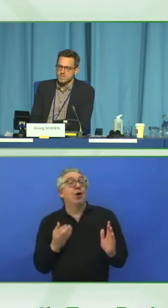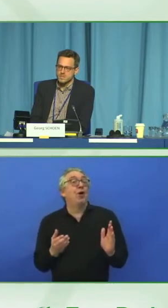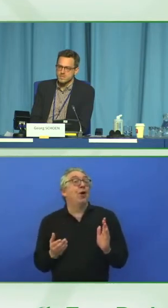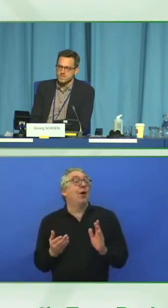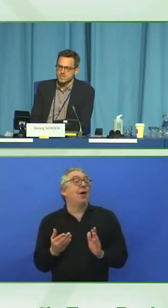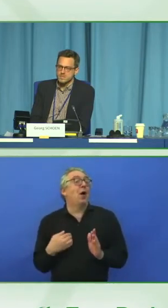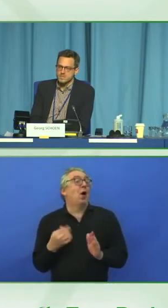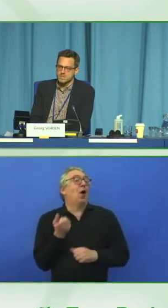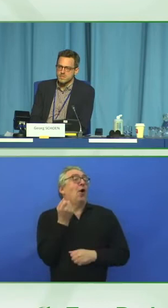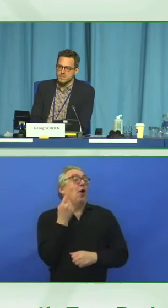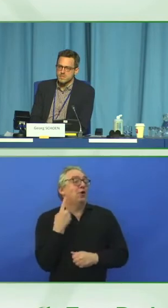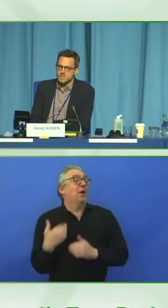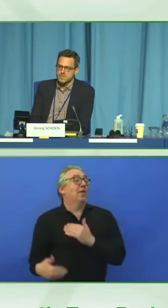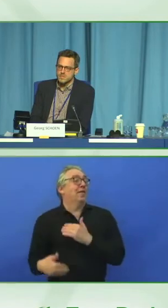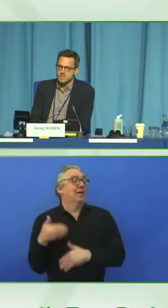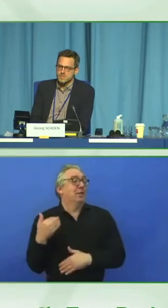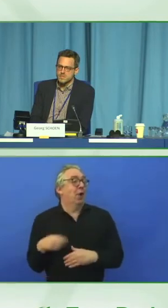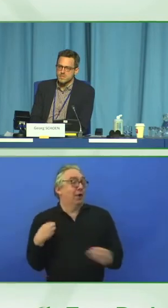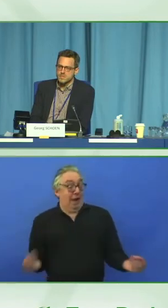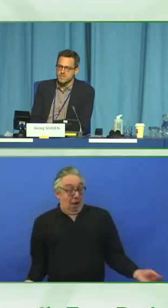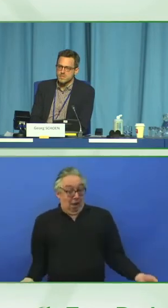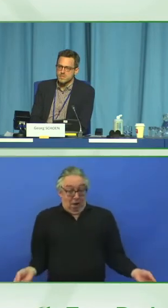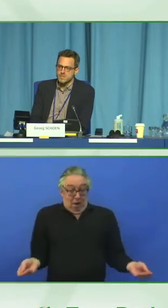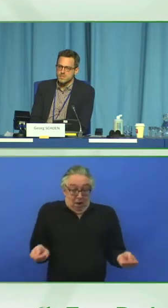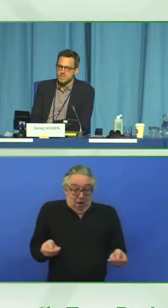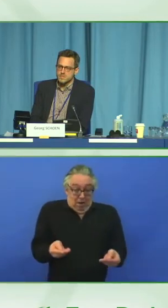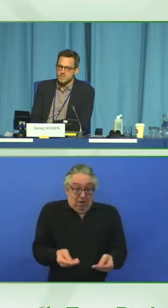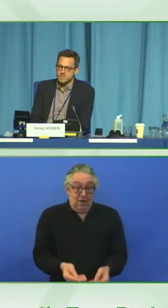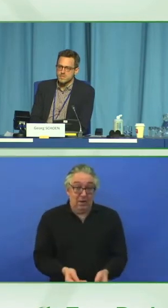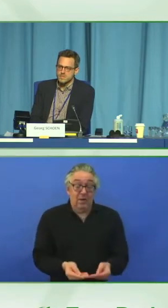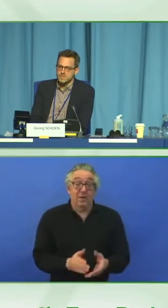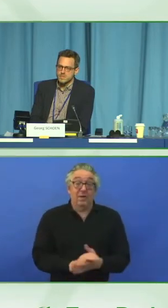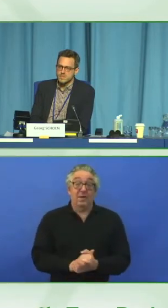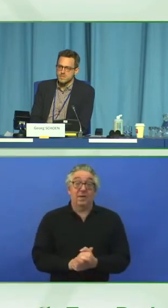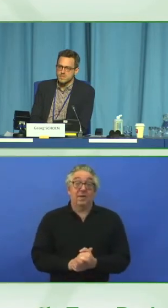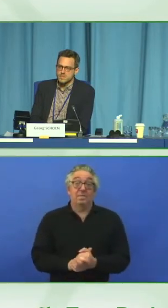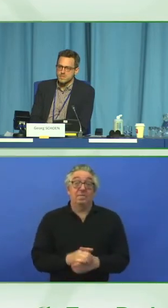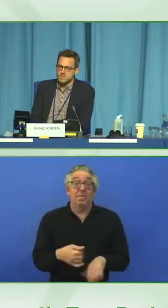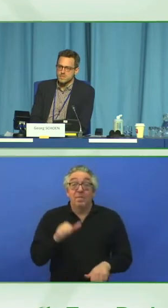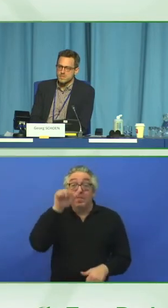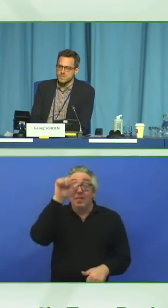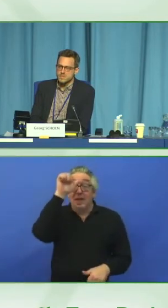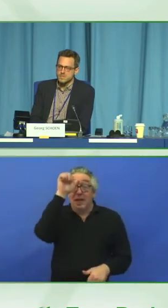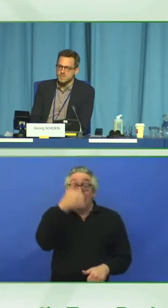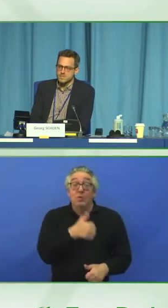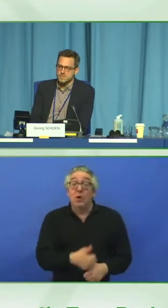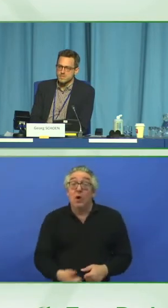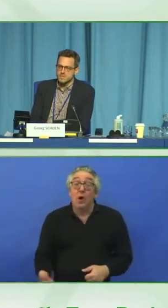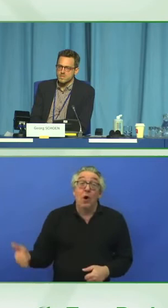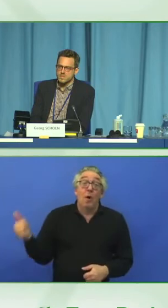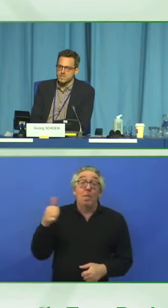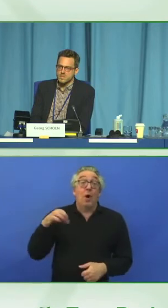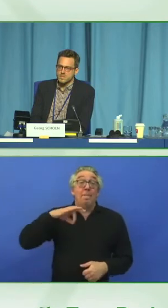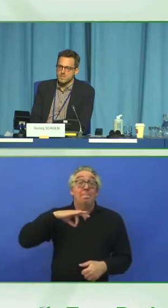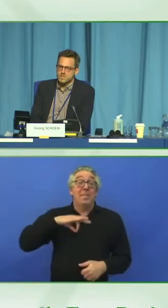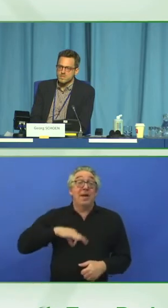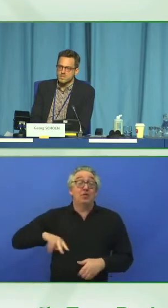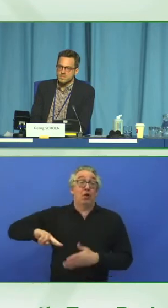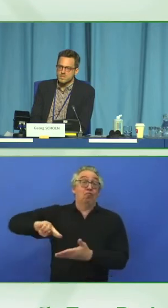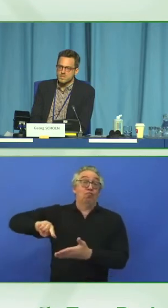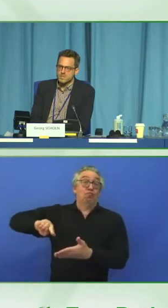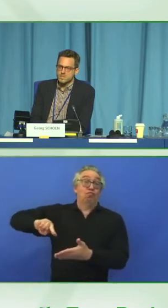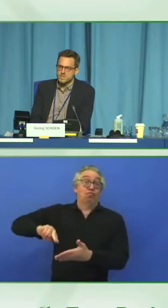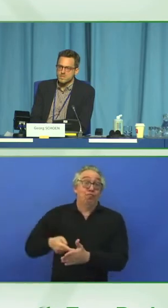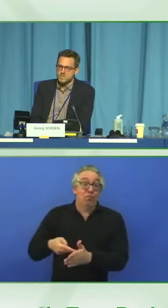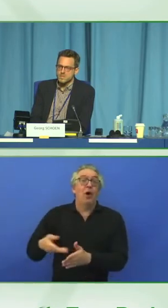And then we have the Prime Minister's scientific officer, which gives us other resources, not financial. Financial,